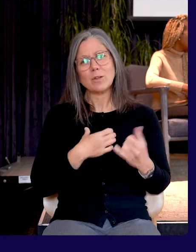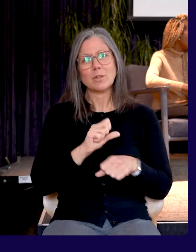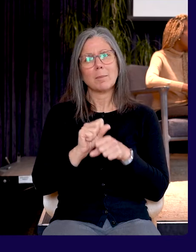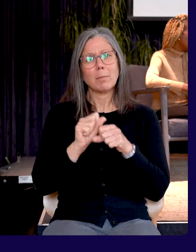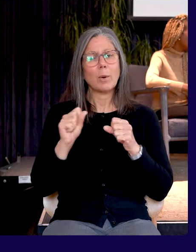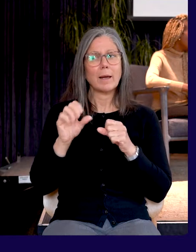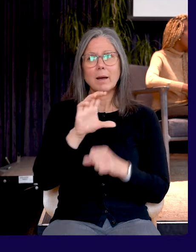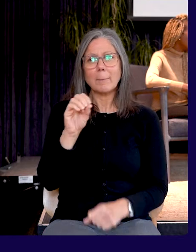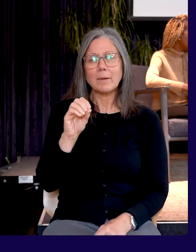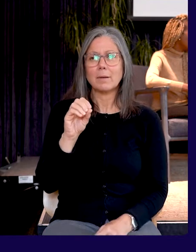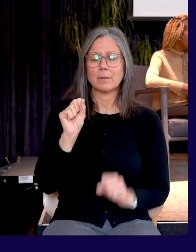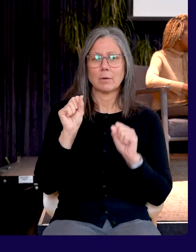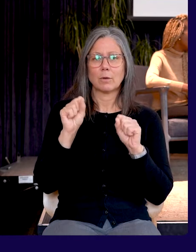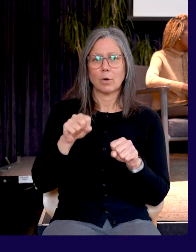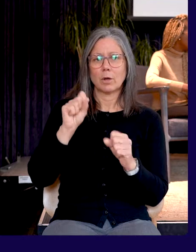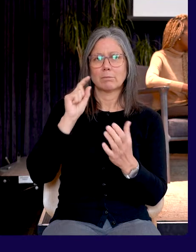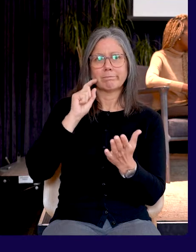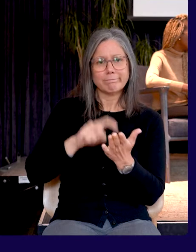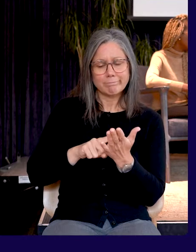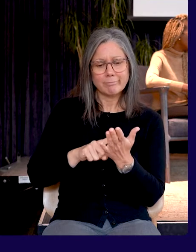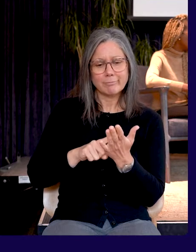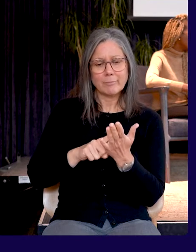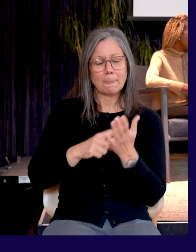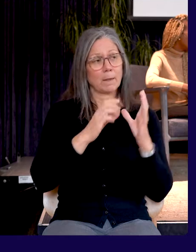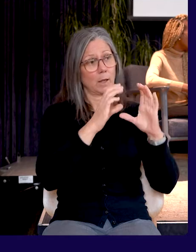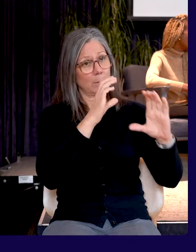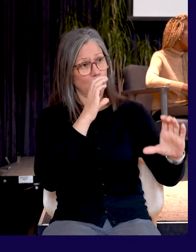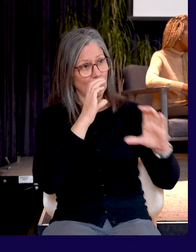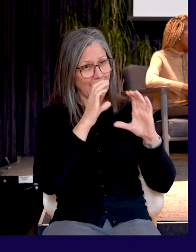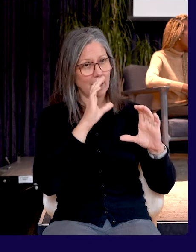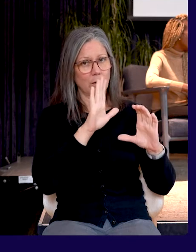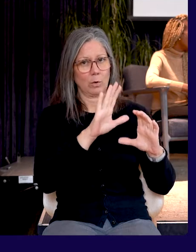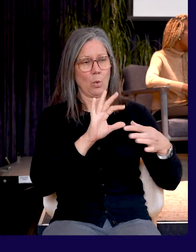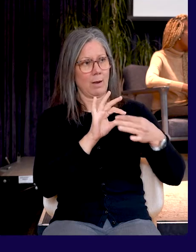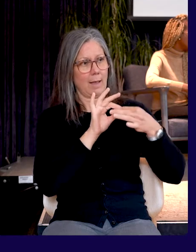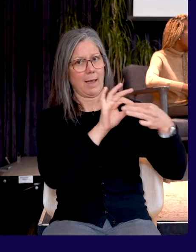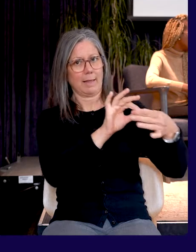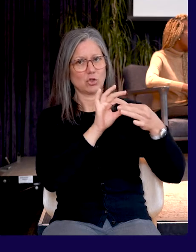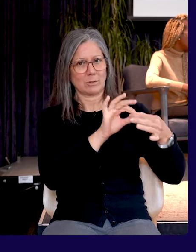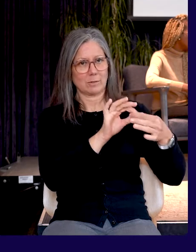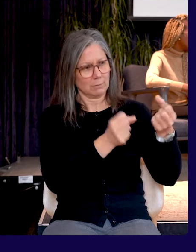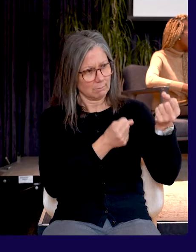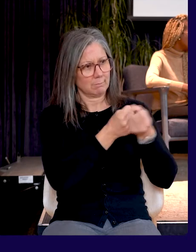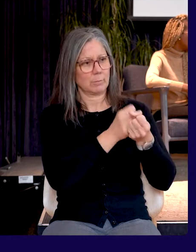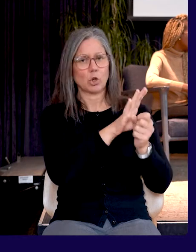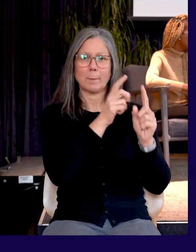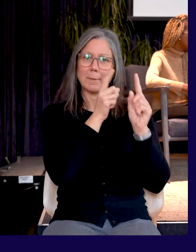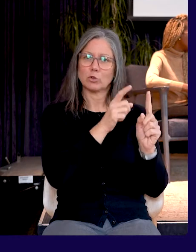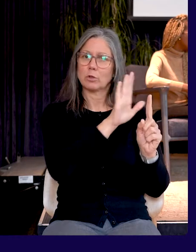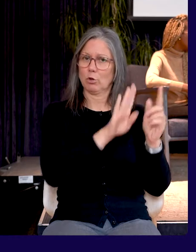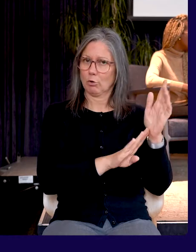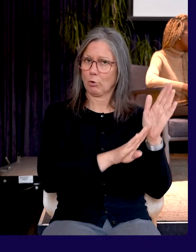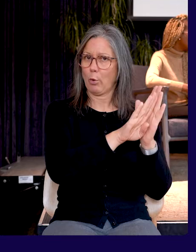really understand and get is that communicating to her your allegiance to her ambition, to her